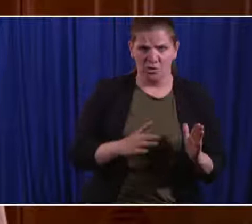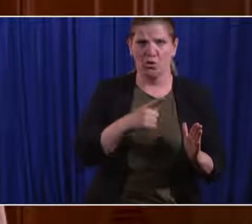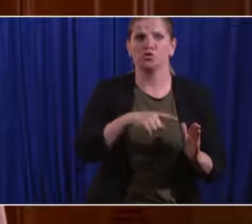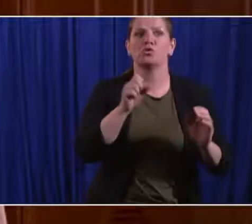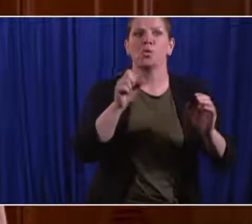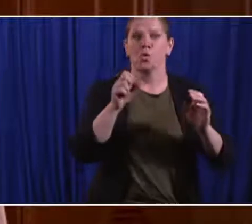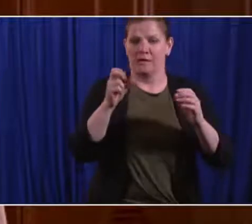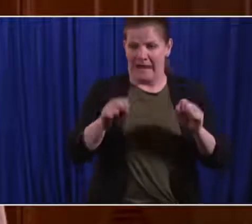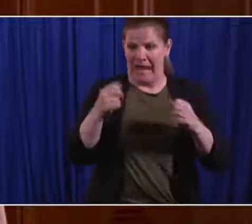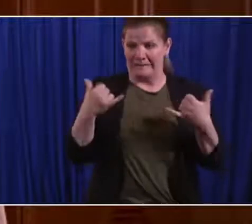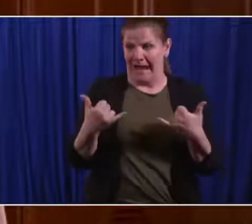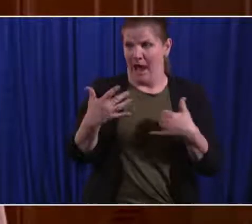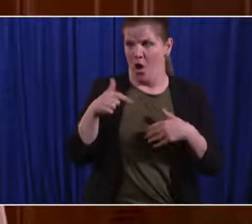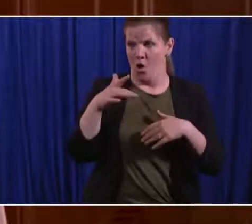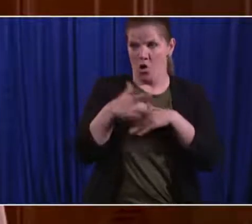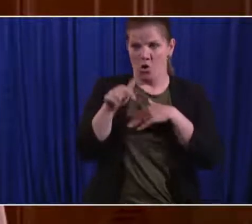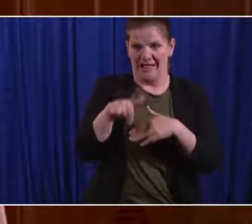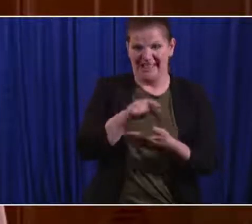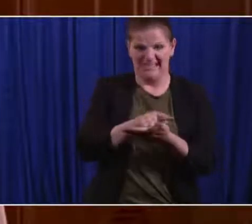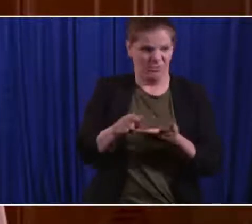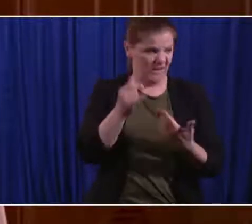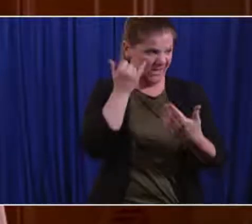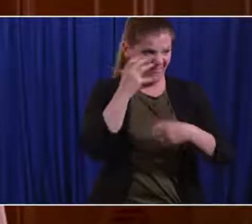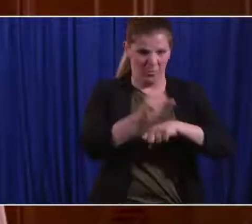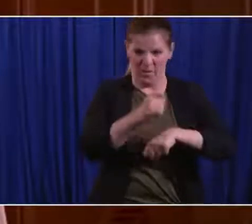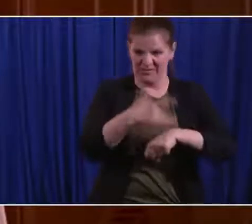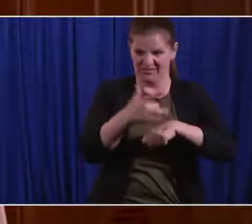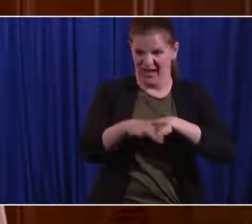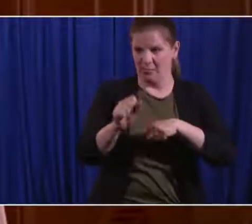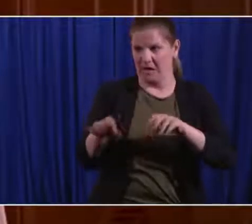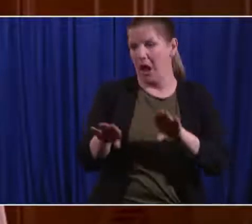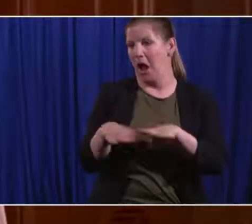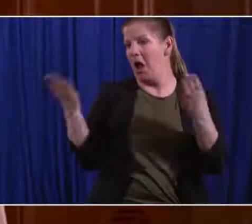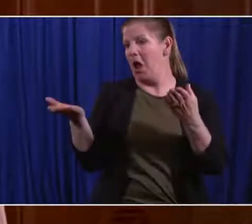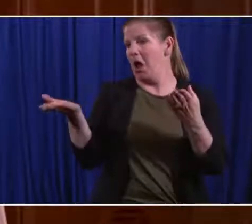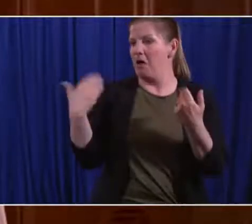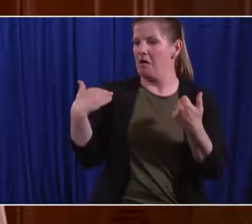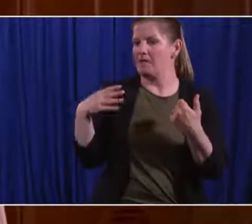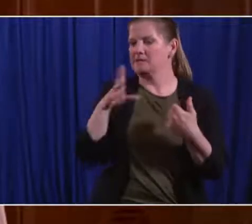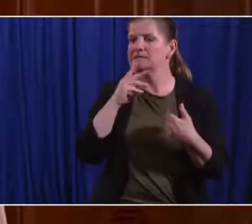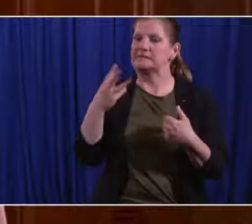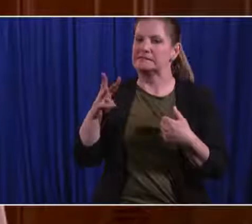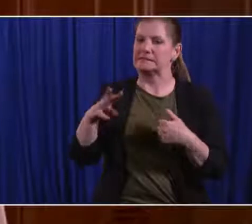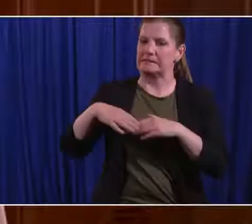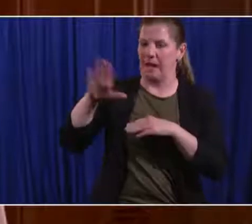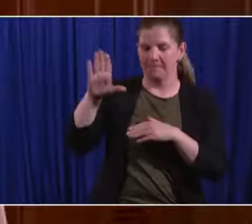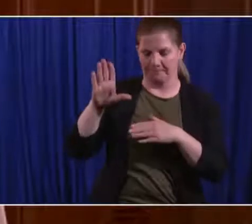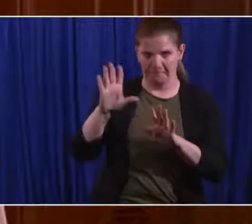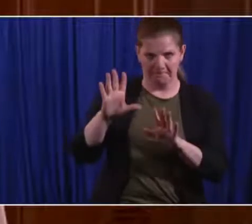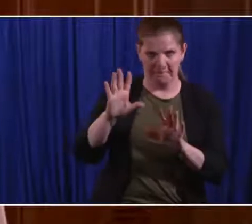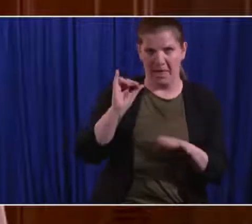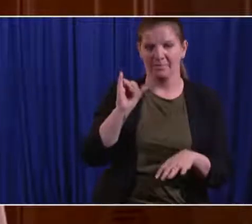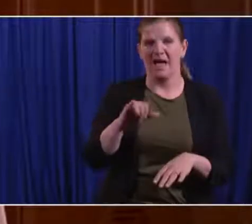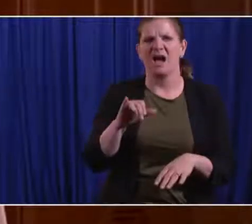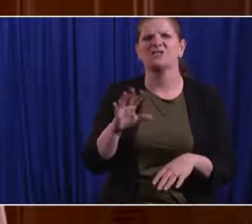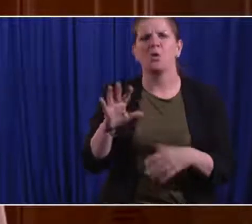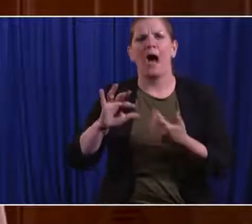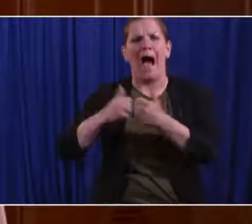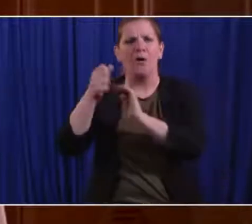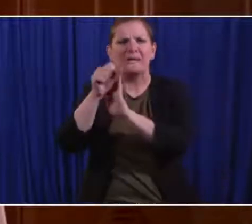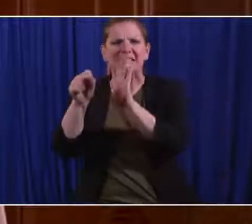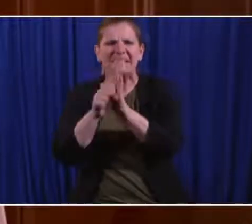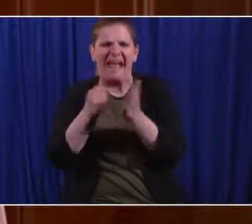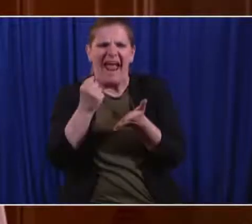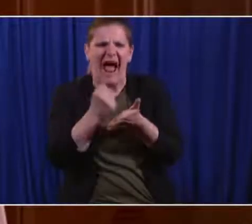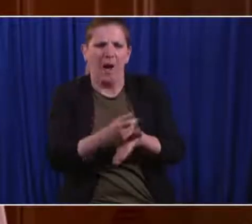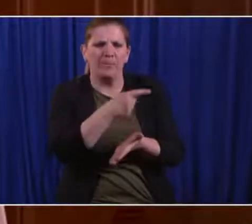are available. What guidance has the state given them on when appointments are available?